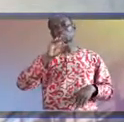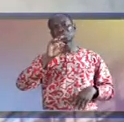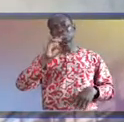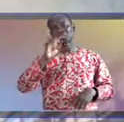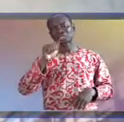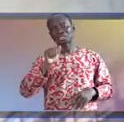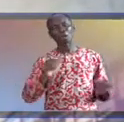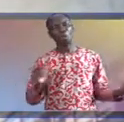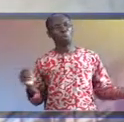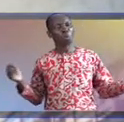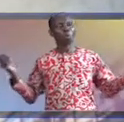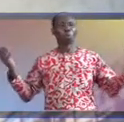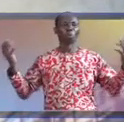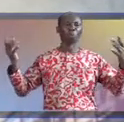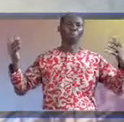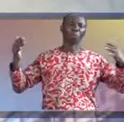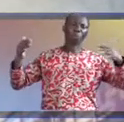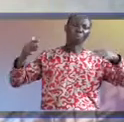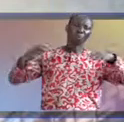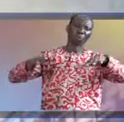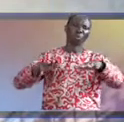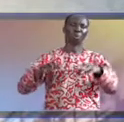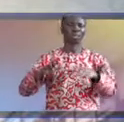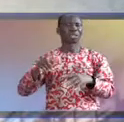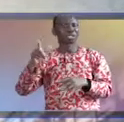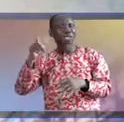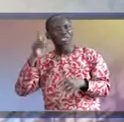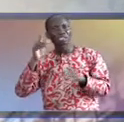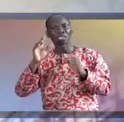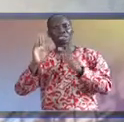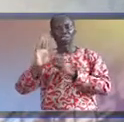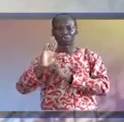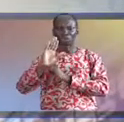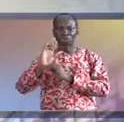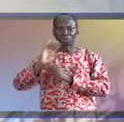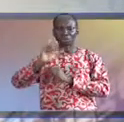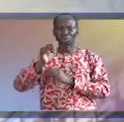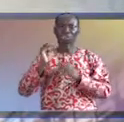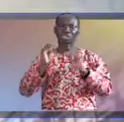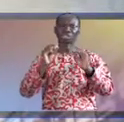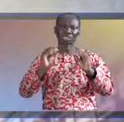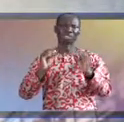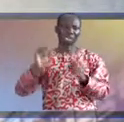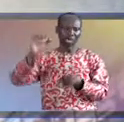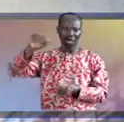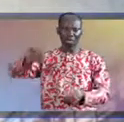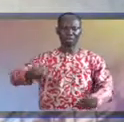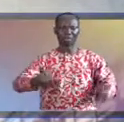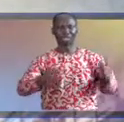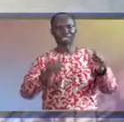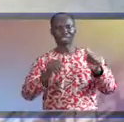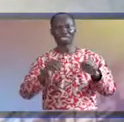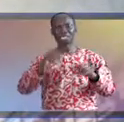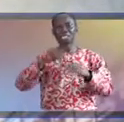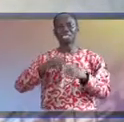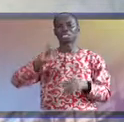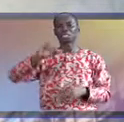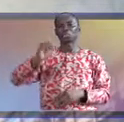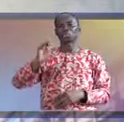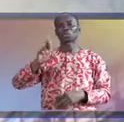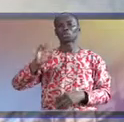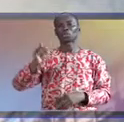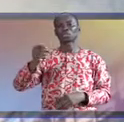him and were baptized by him in the Jordan, confessing their